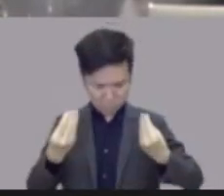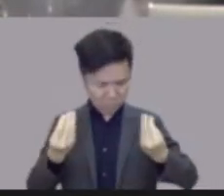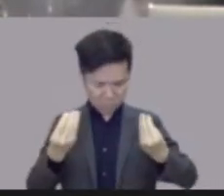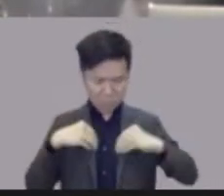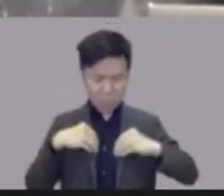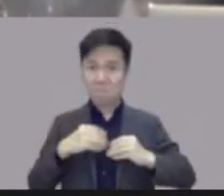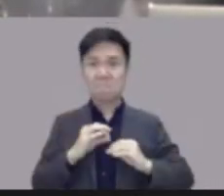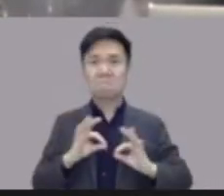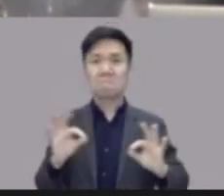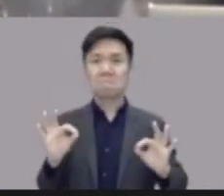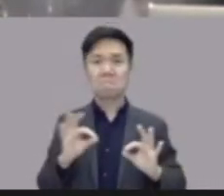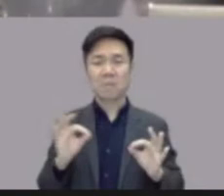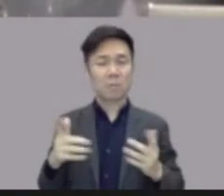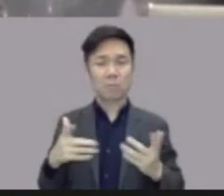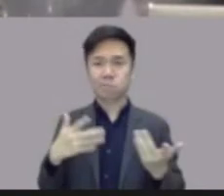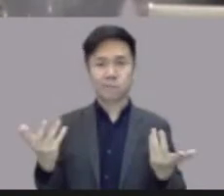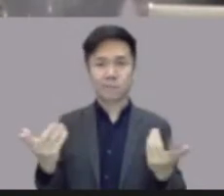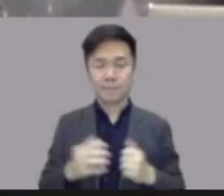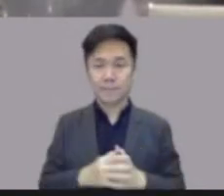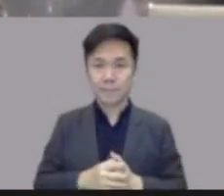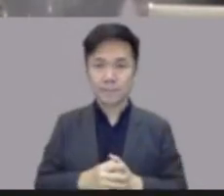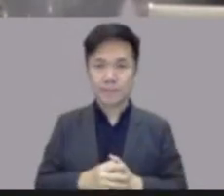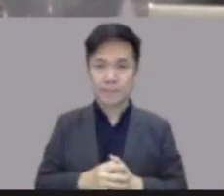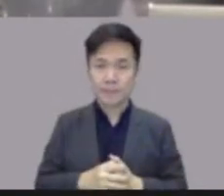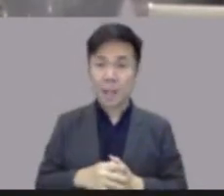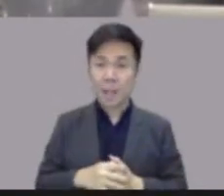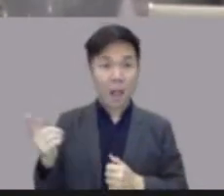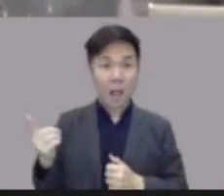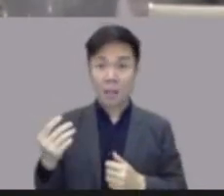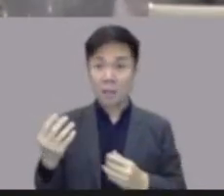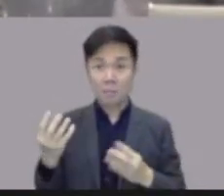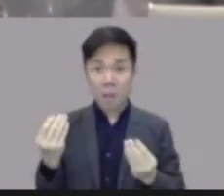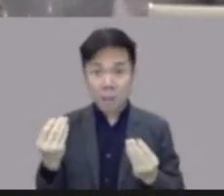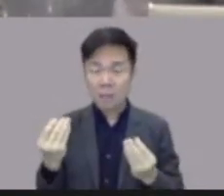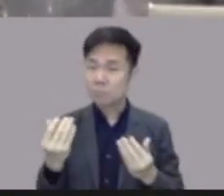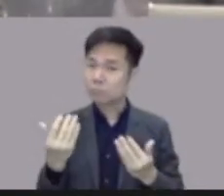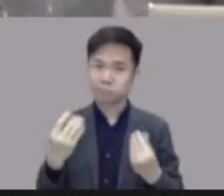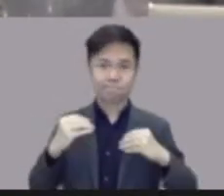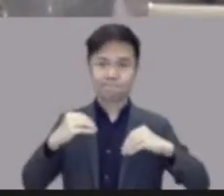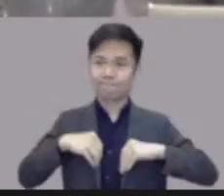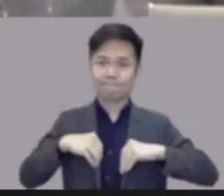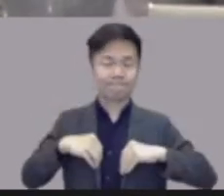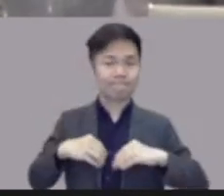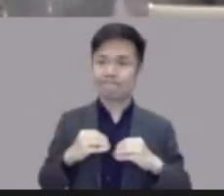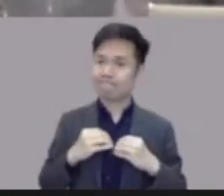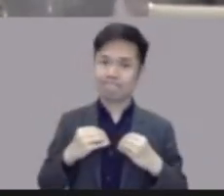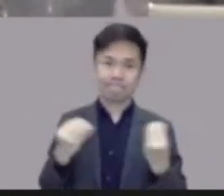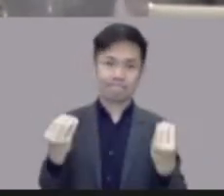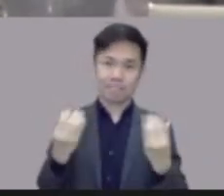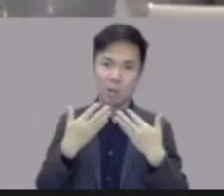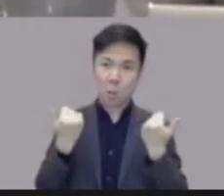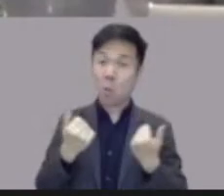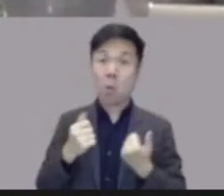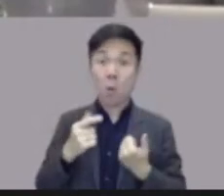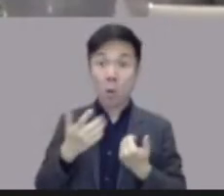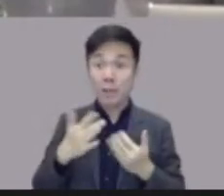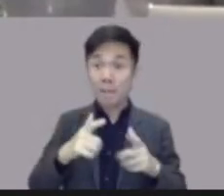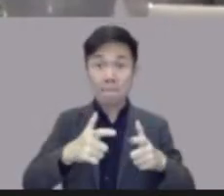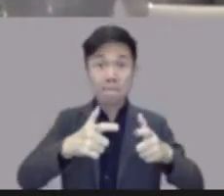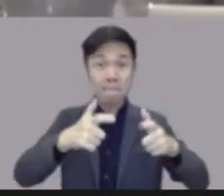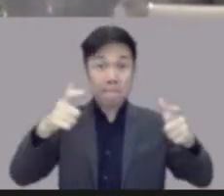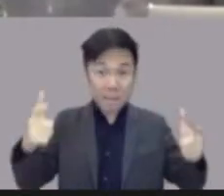agriculture and you can have an income benefits if at all accruing only to the middle and the large farmers